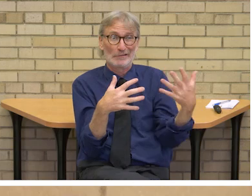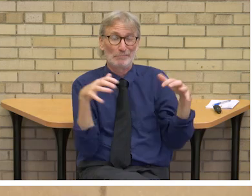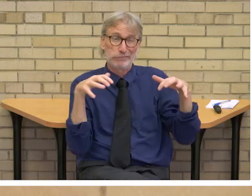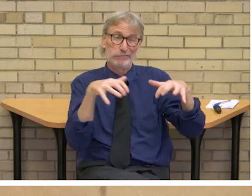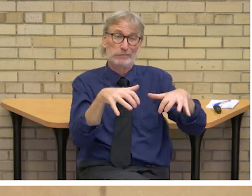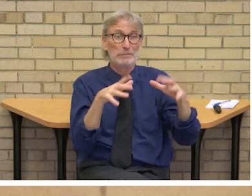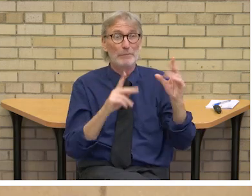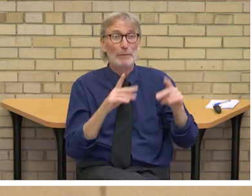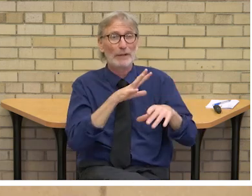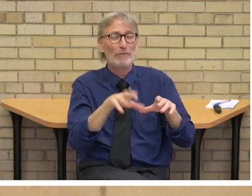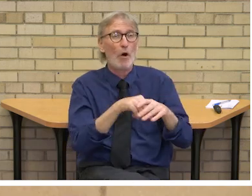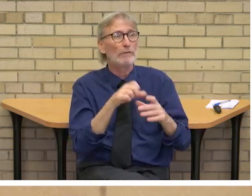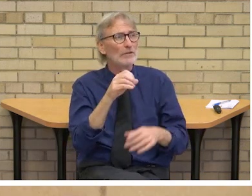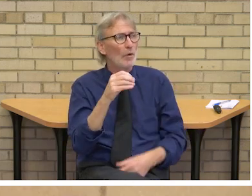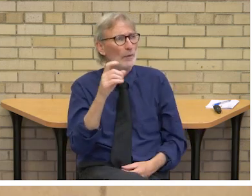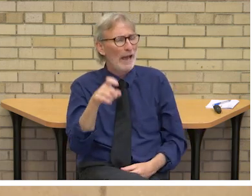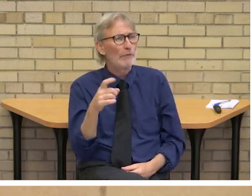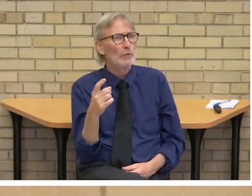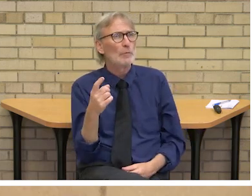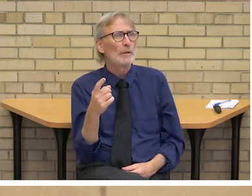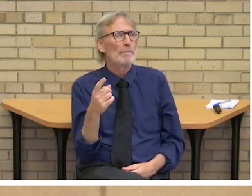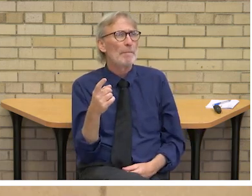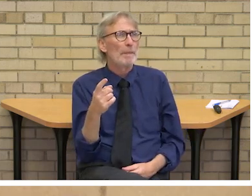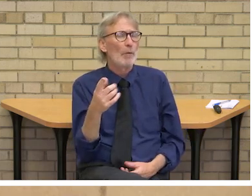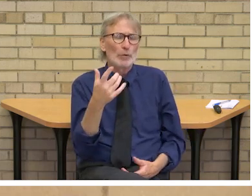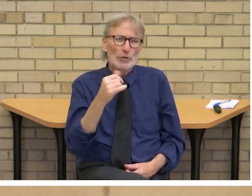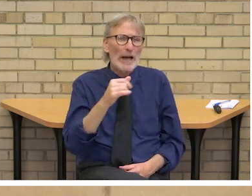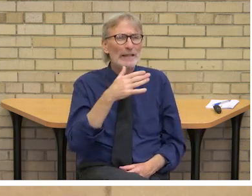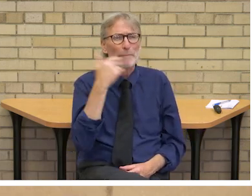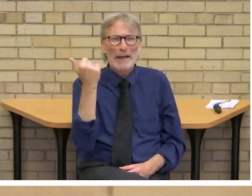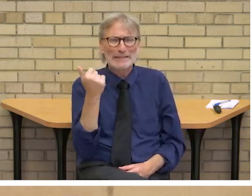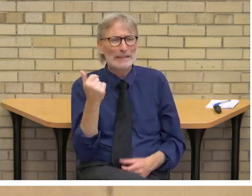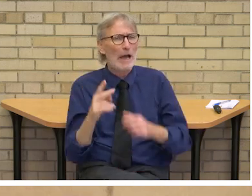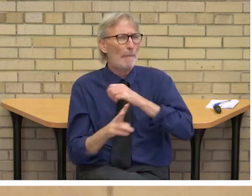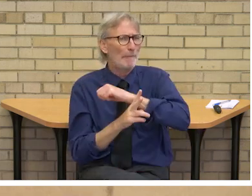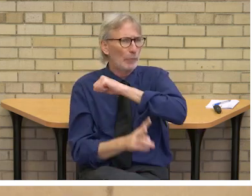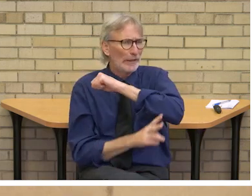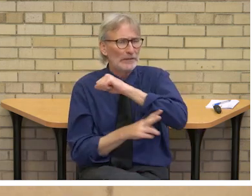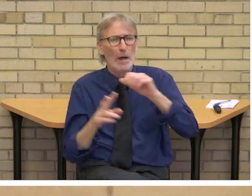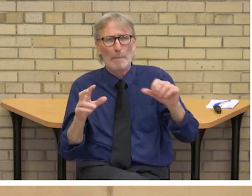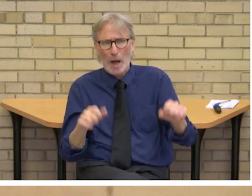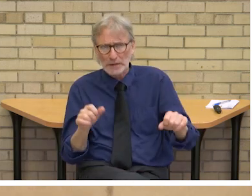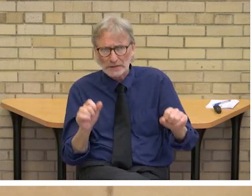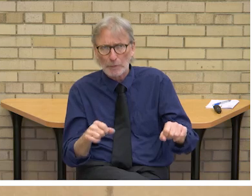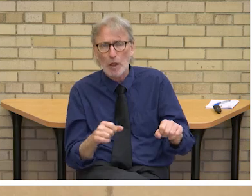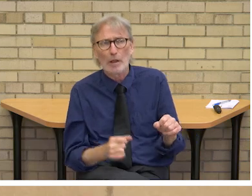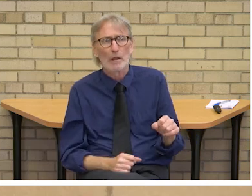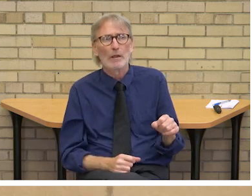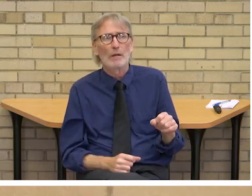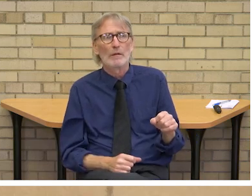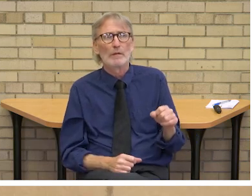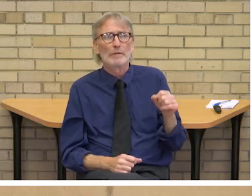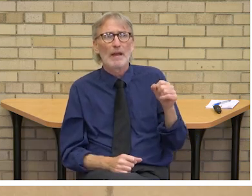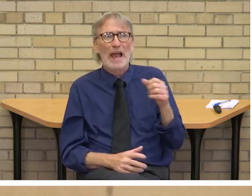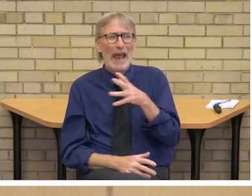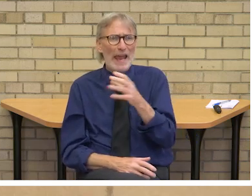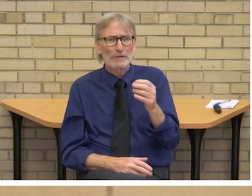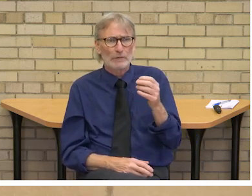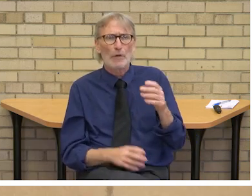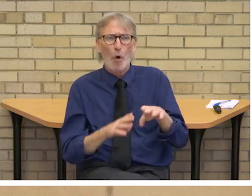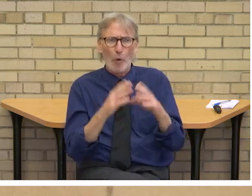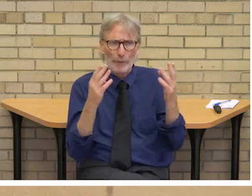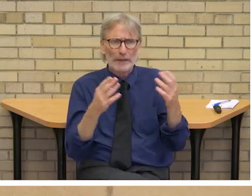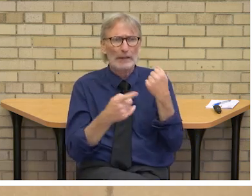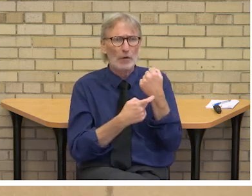projects. So we're looking to deliver the best thing we can for when the bridge opens, as well